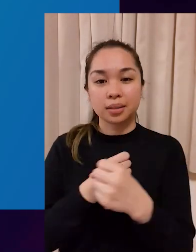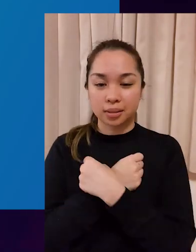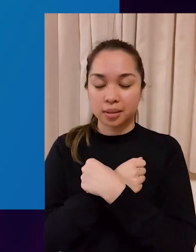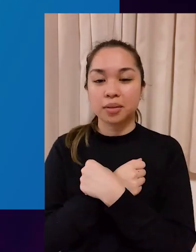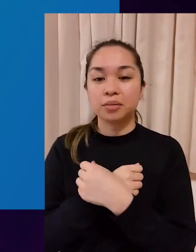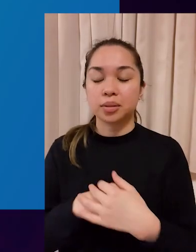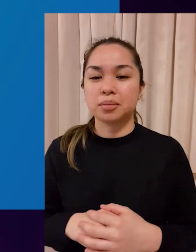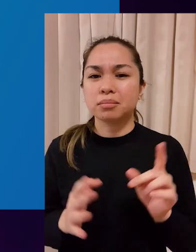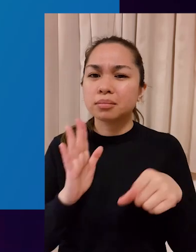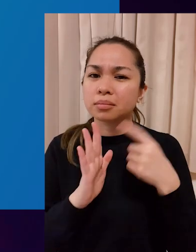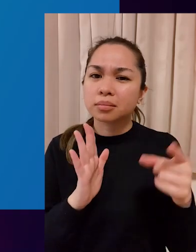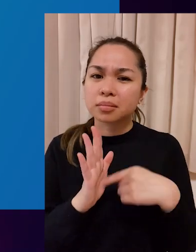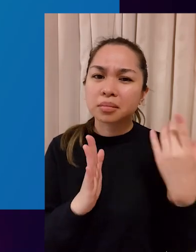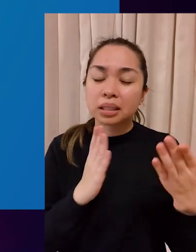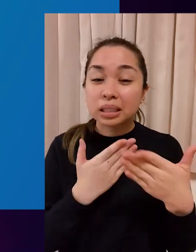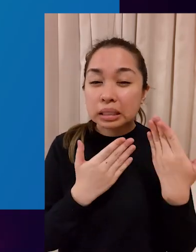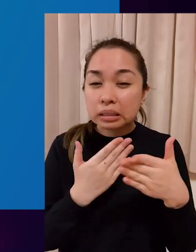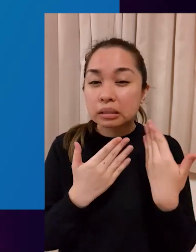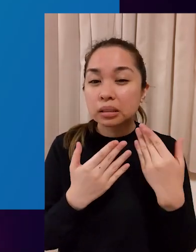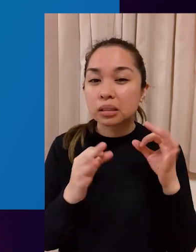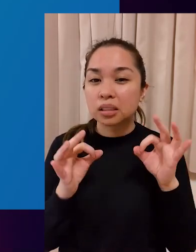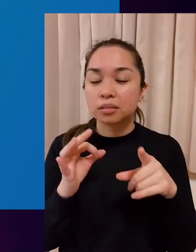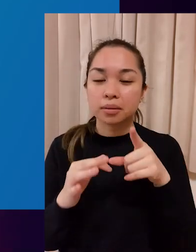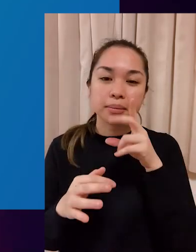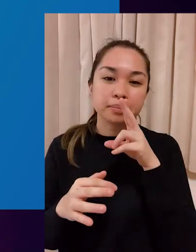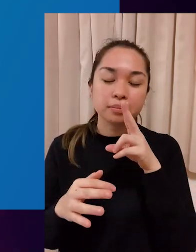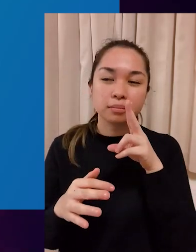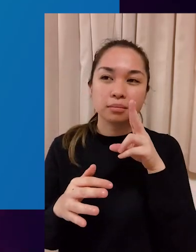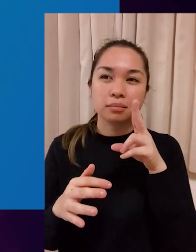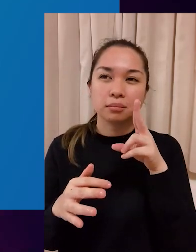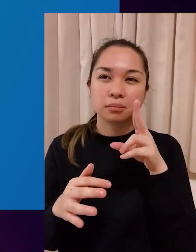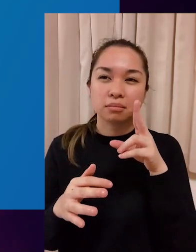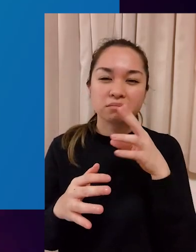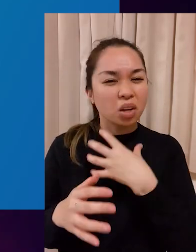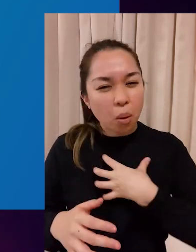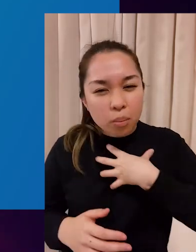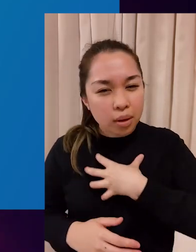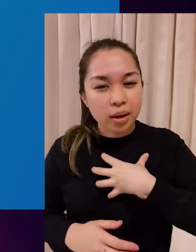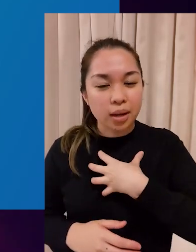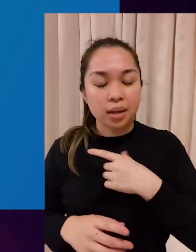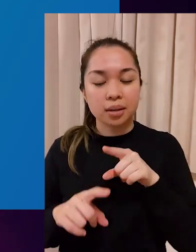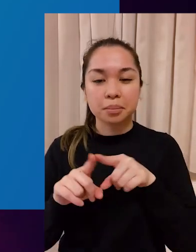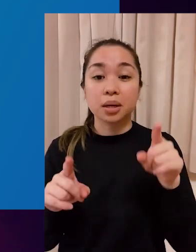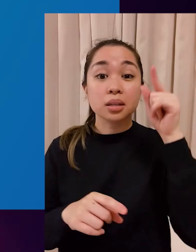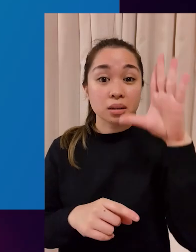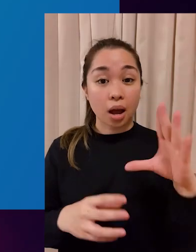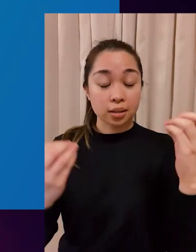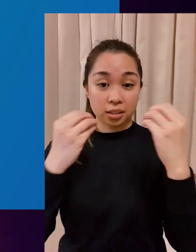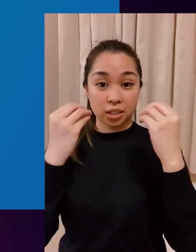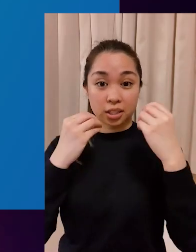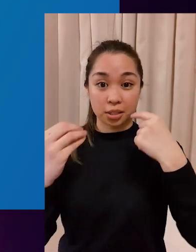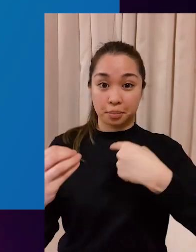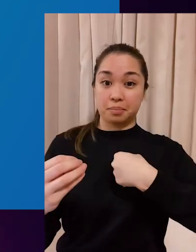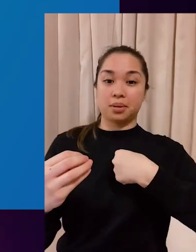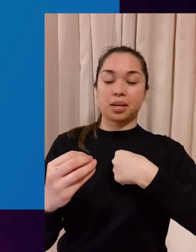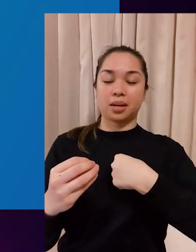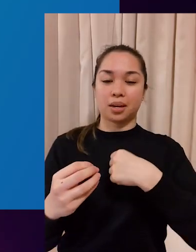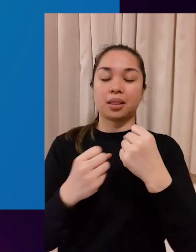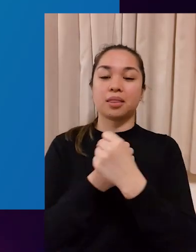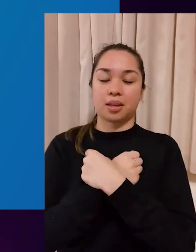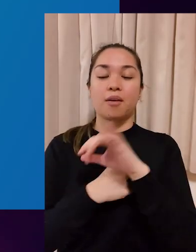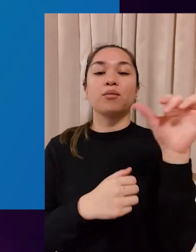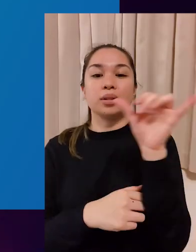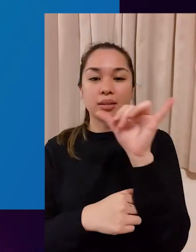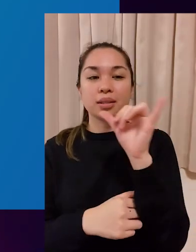atin. Minsan, mas madali na lang mag-take ng offense or mag-complain, but God is teaching me to love like Him, to